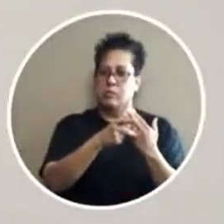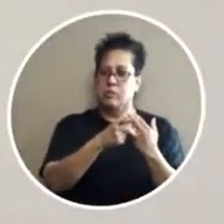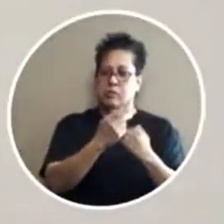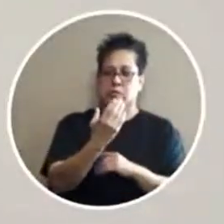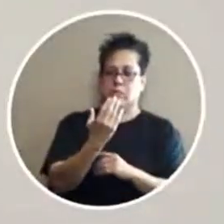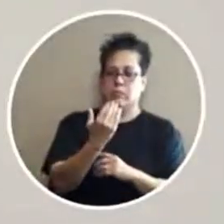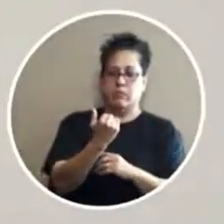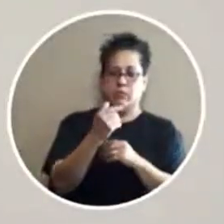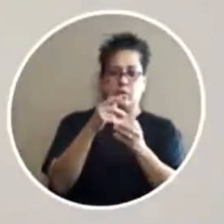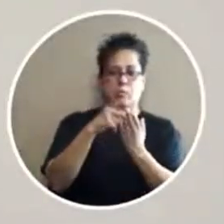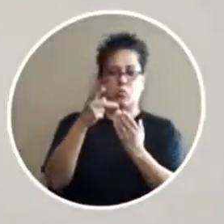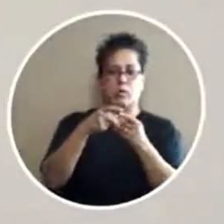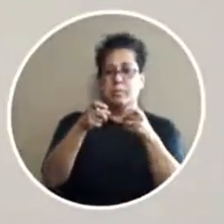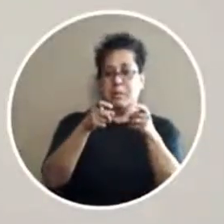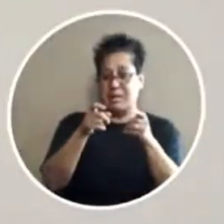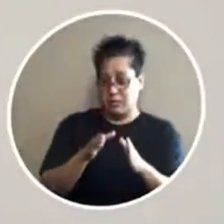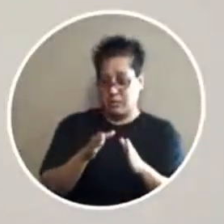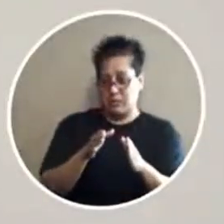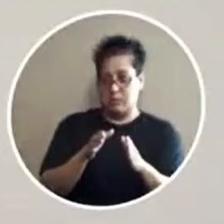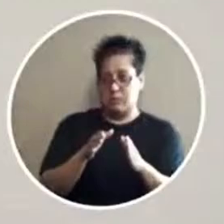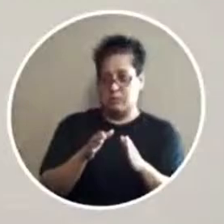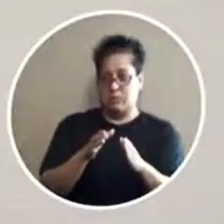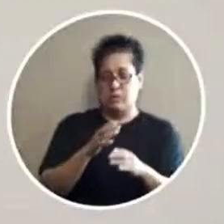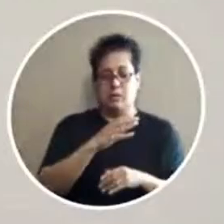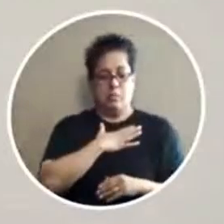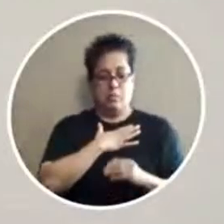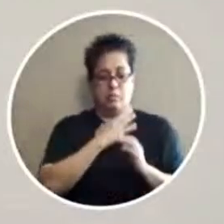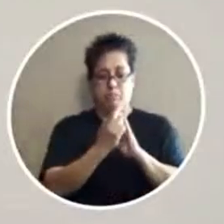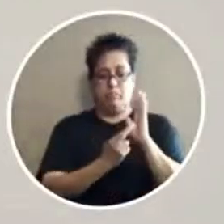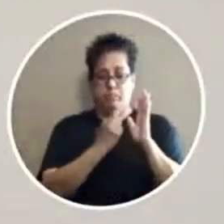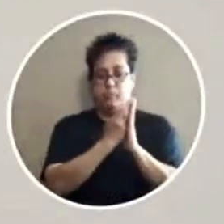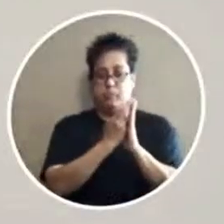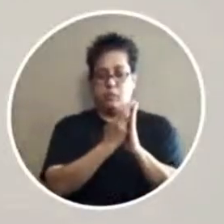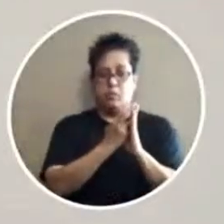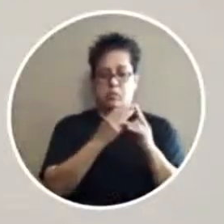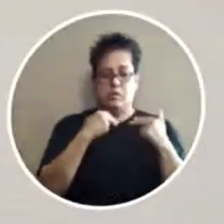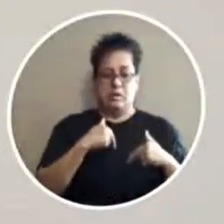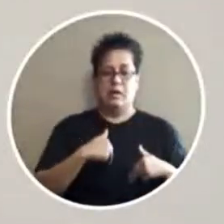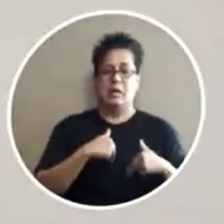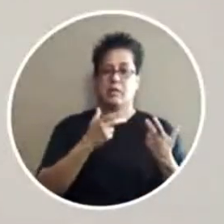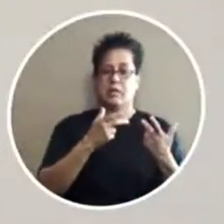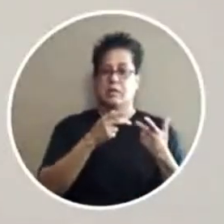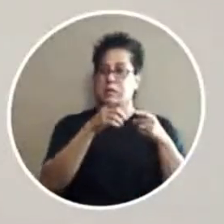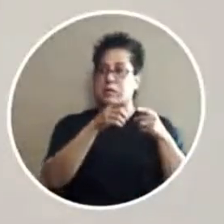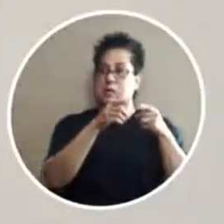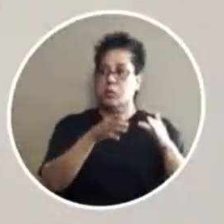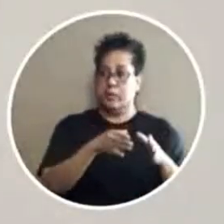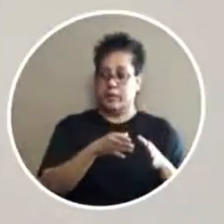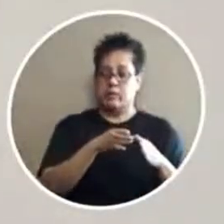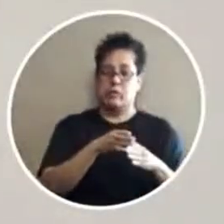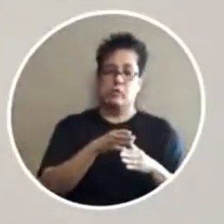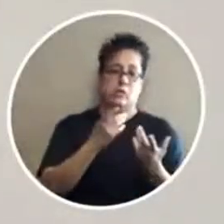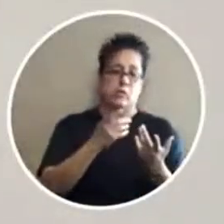15 program managers. My role is also, the role of the health director is also to